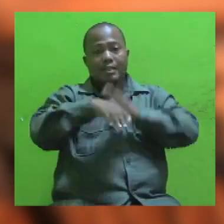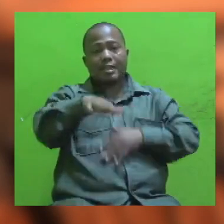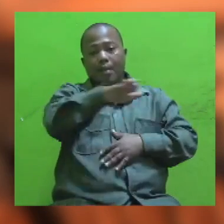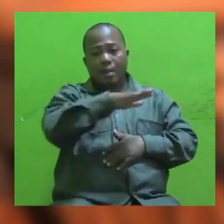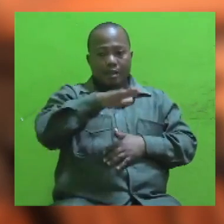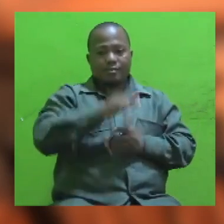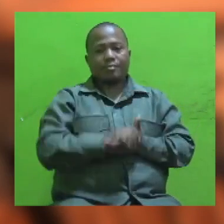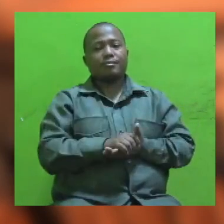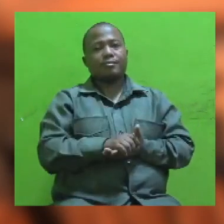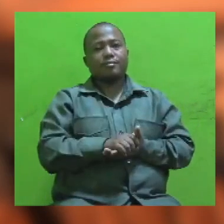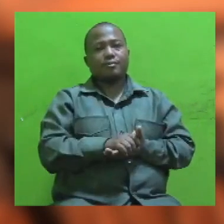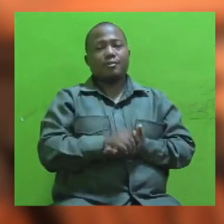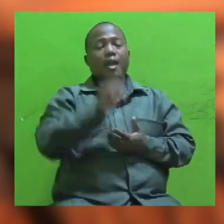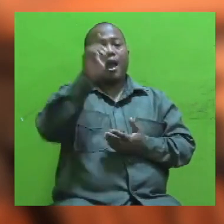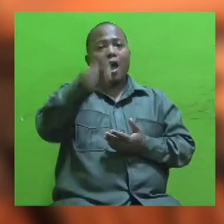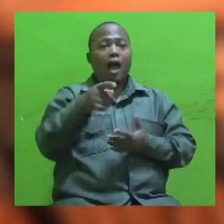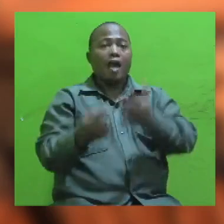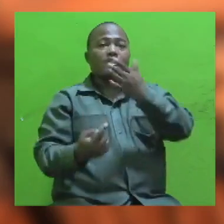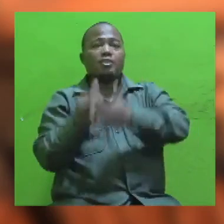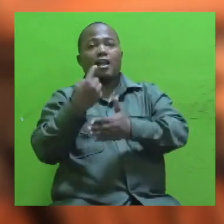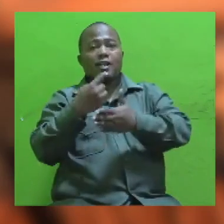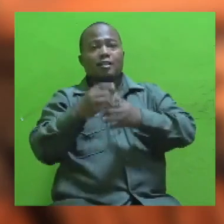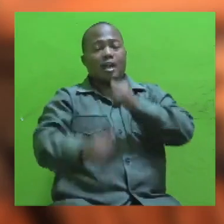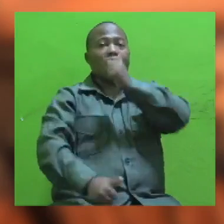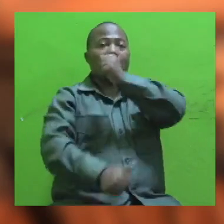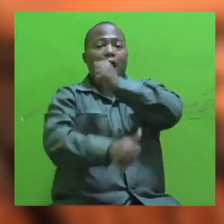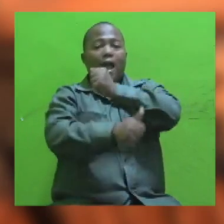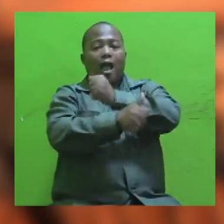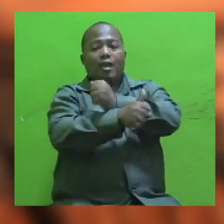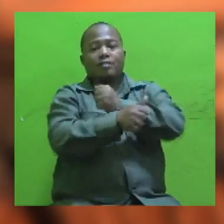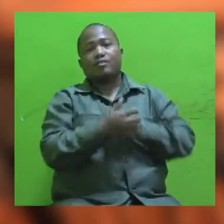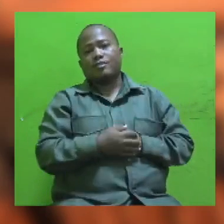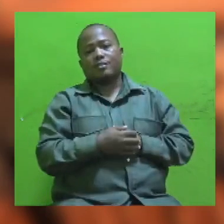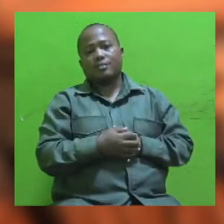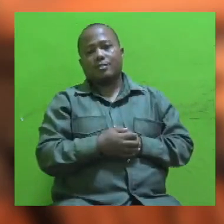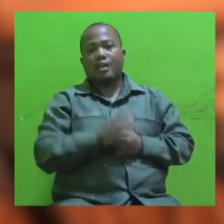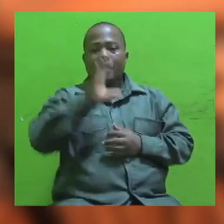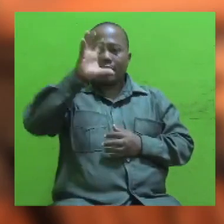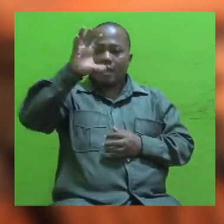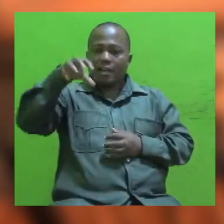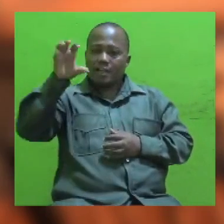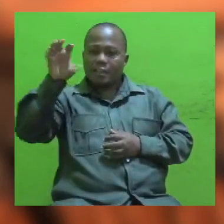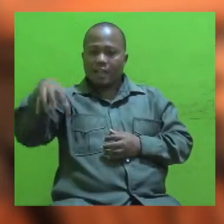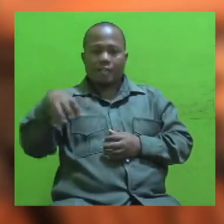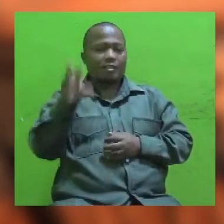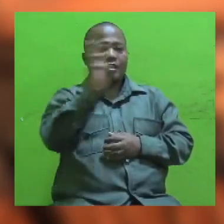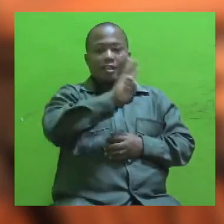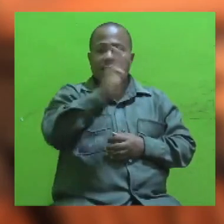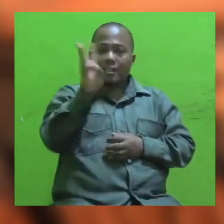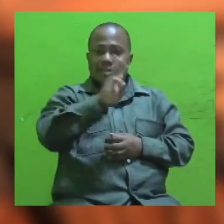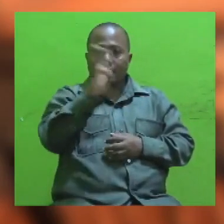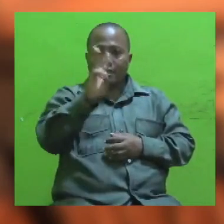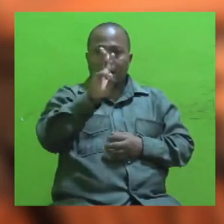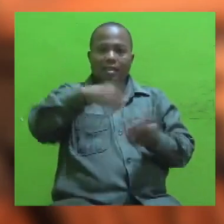in charge of the administration of the region. Administration of the region, the district,